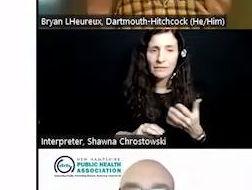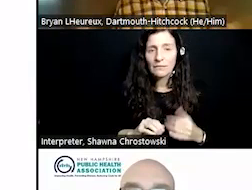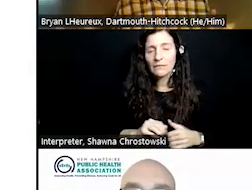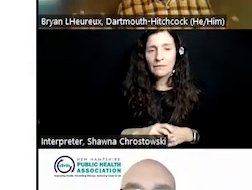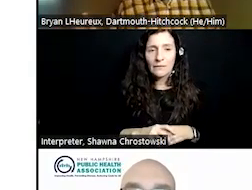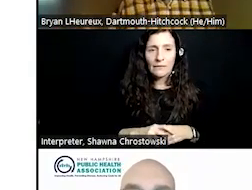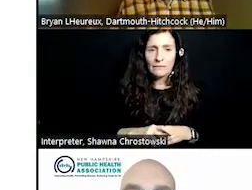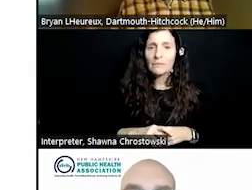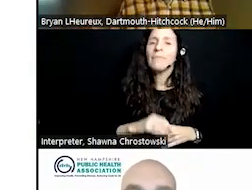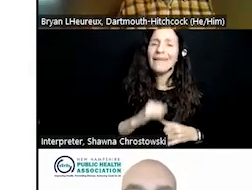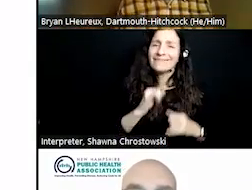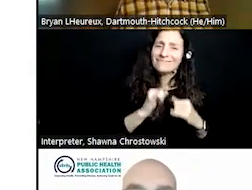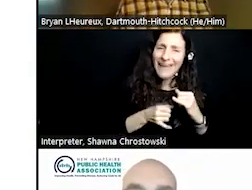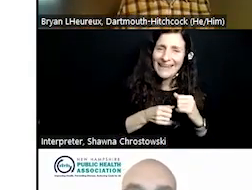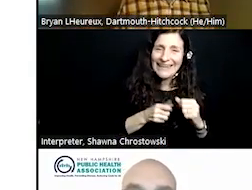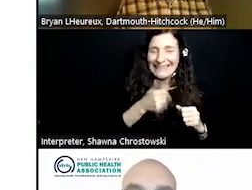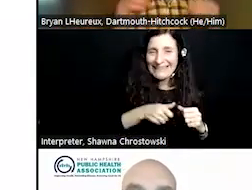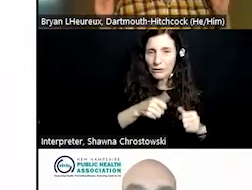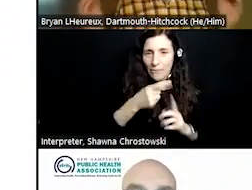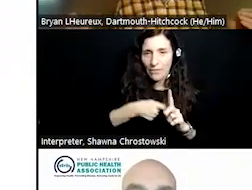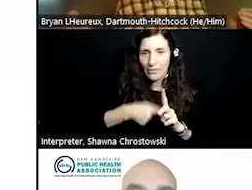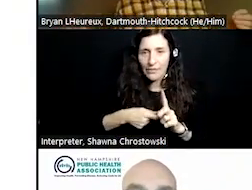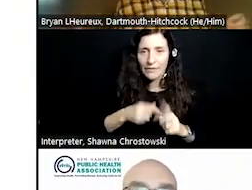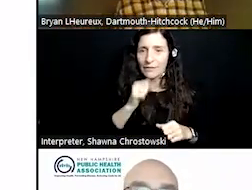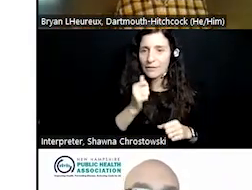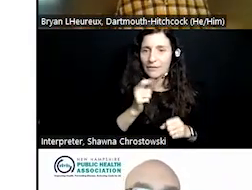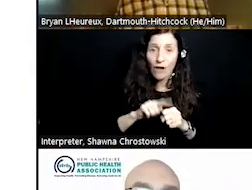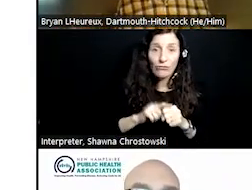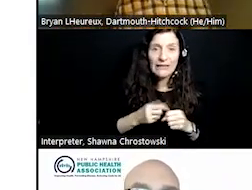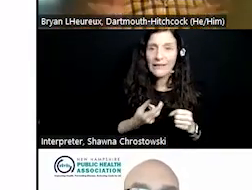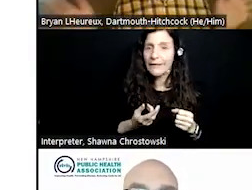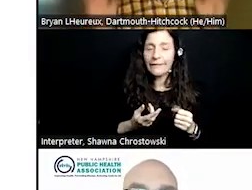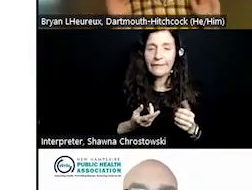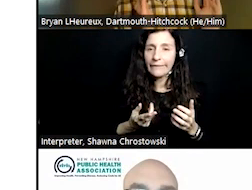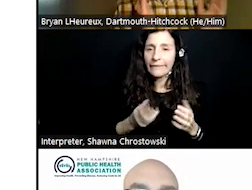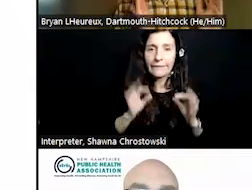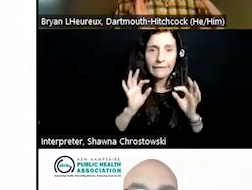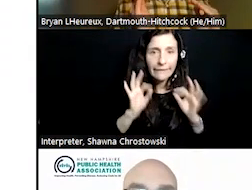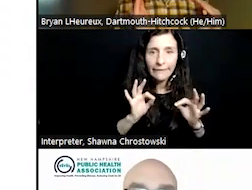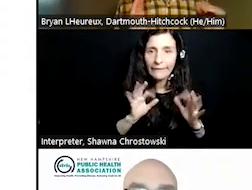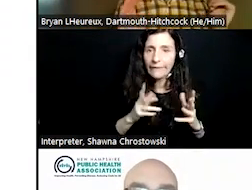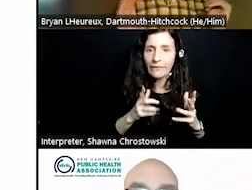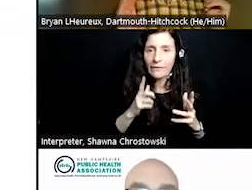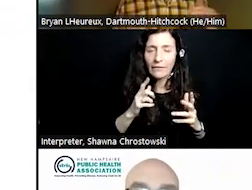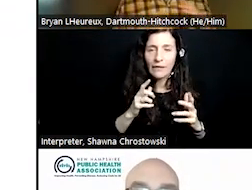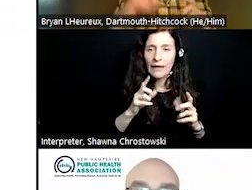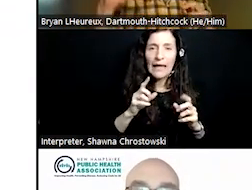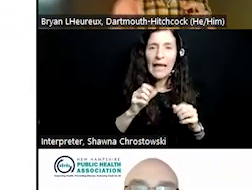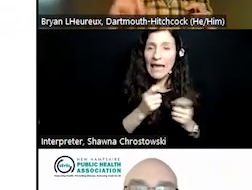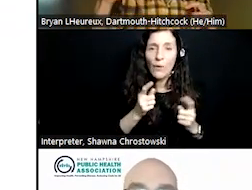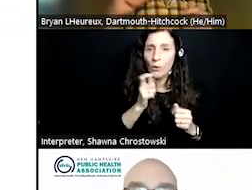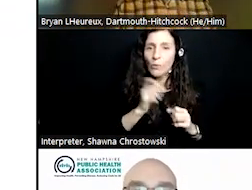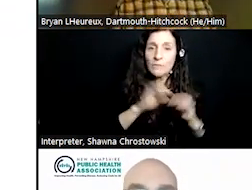not necessarily enrolled with the community health worker for that entire period, but anyone who was active during that 12 months is counted